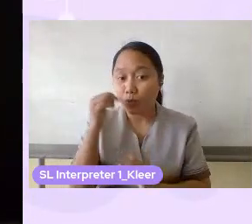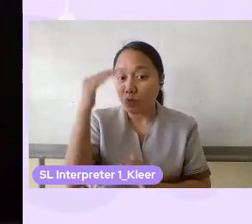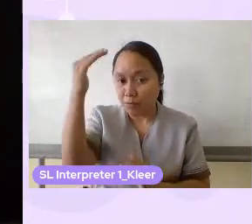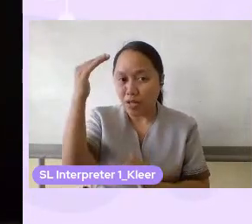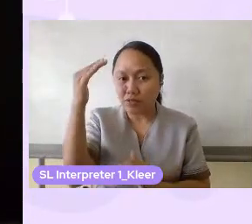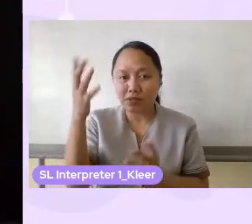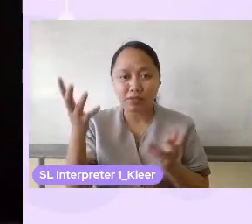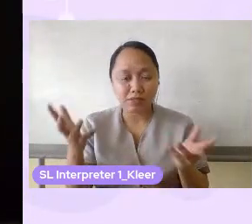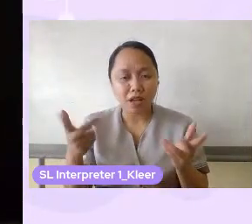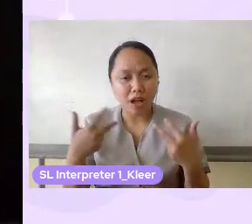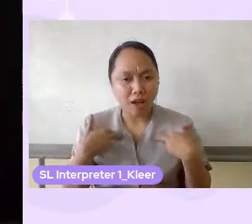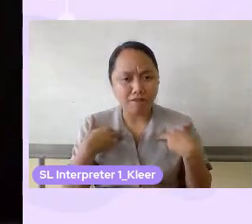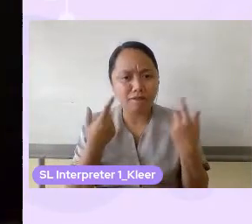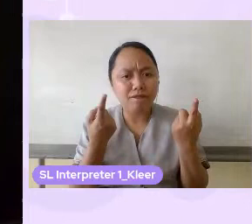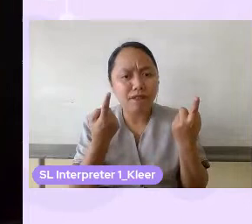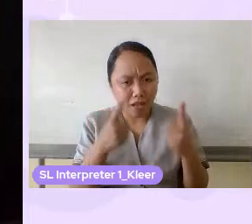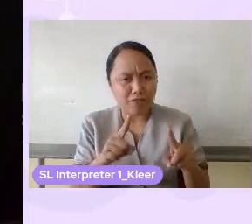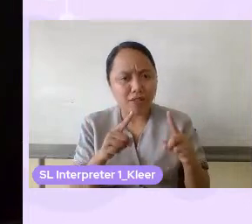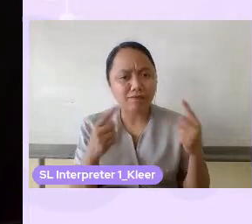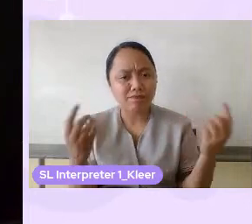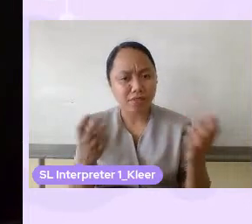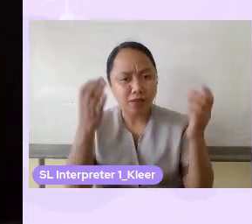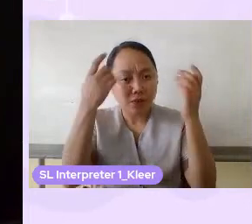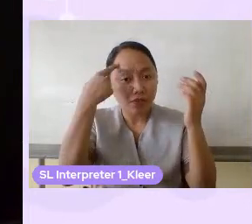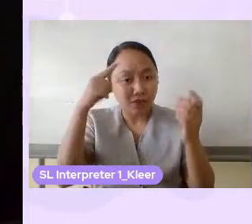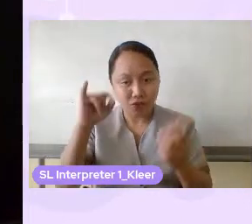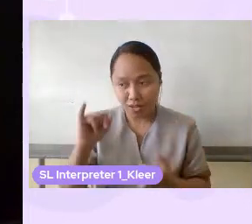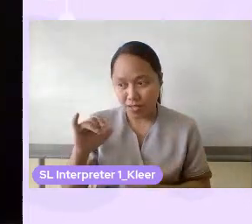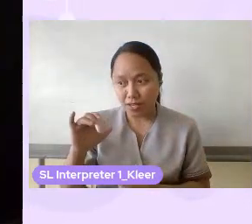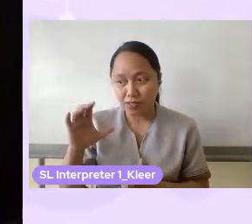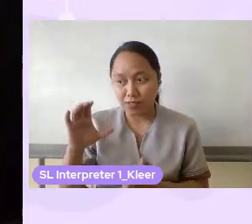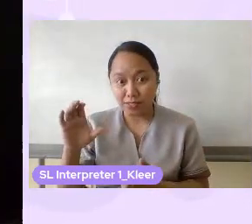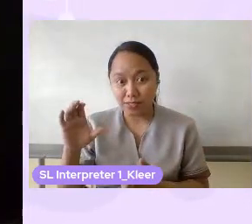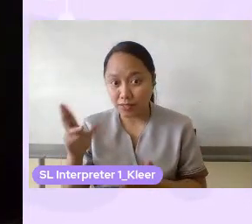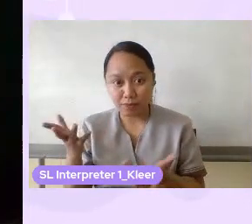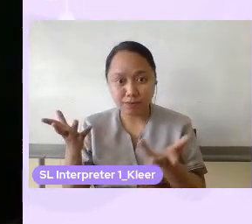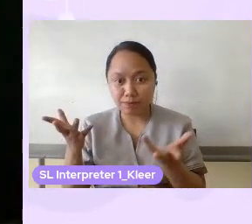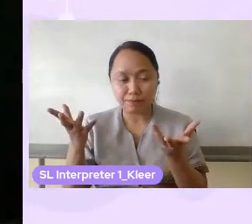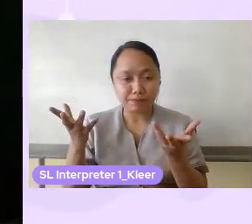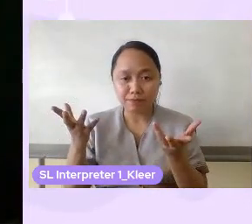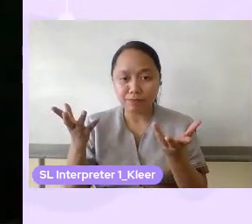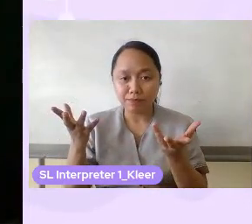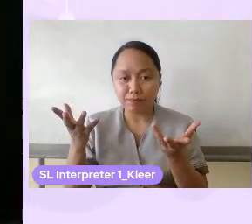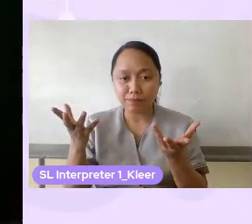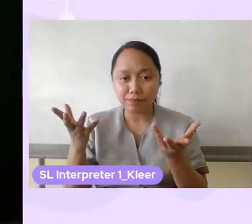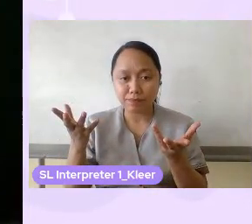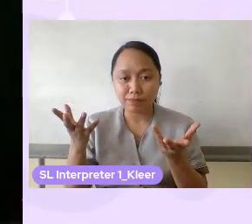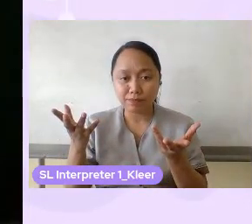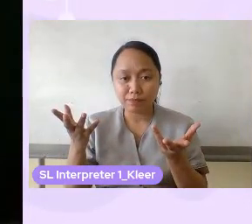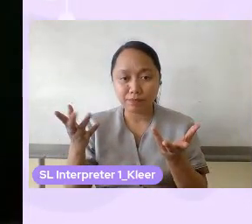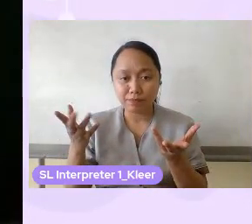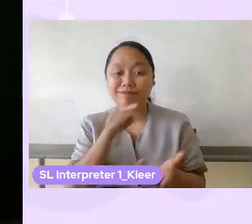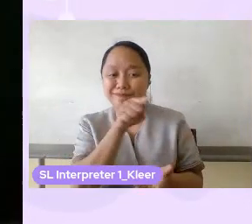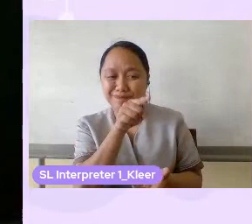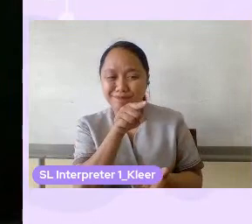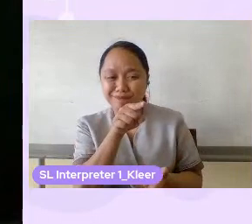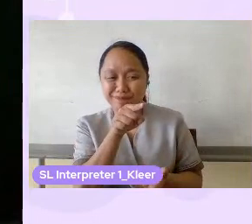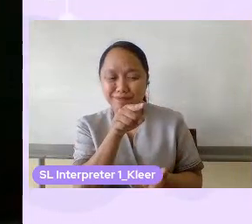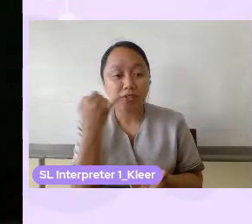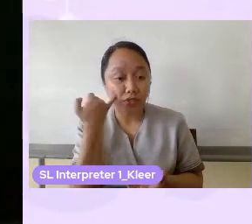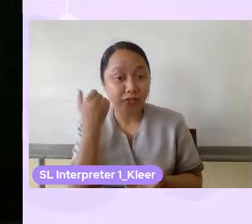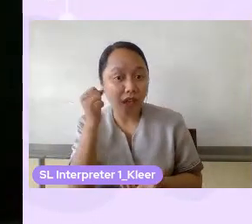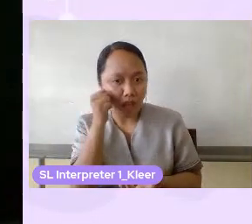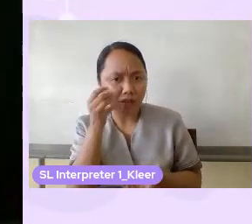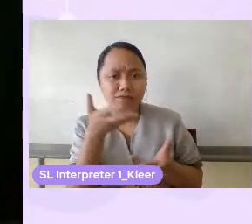side events in that ITU plenipotentiary of 2022. And I was there and I was sitting alongside